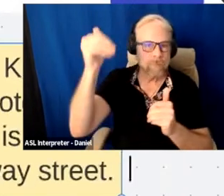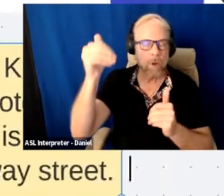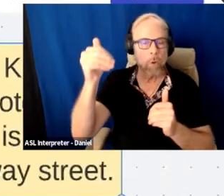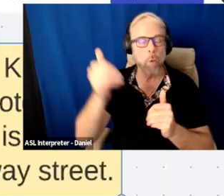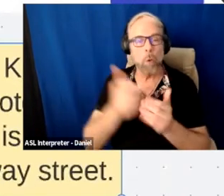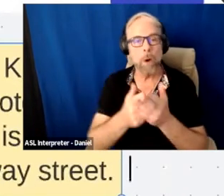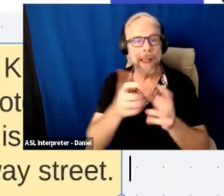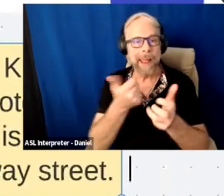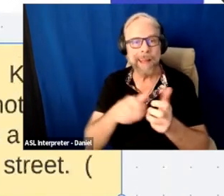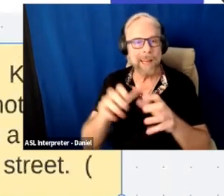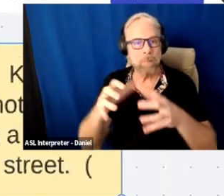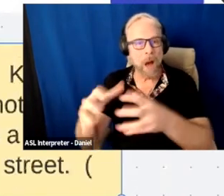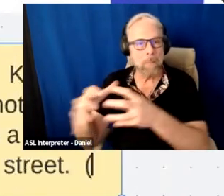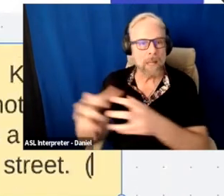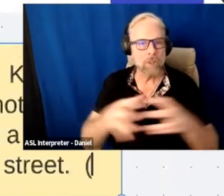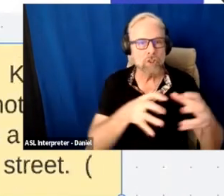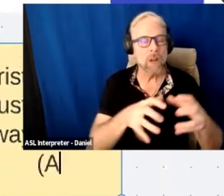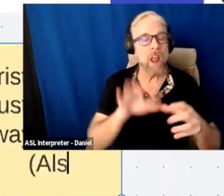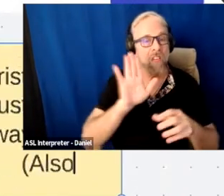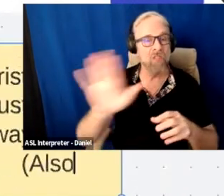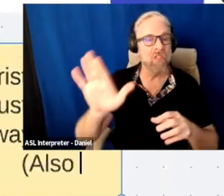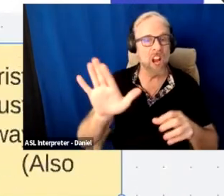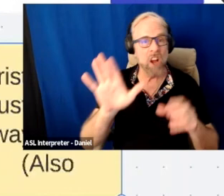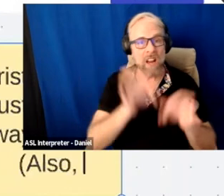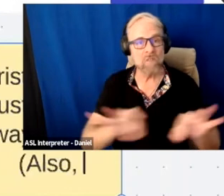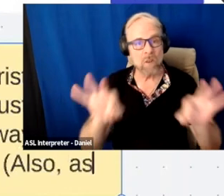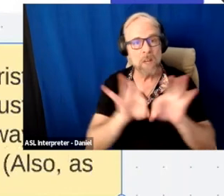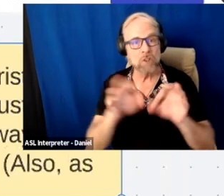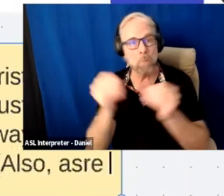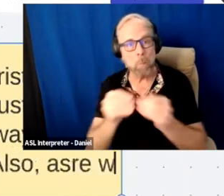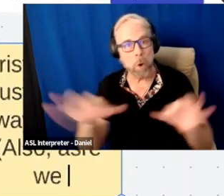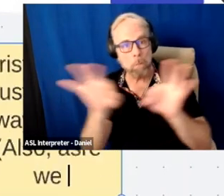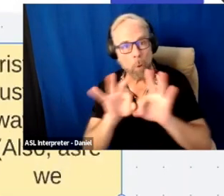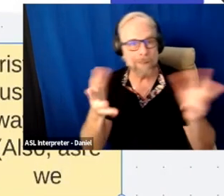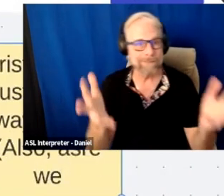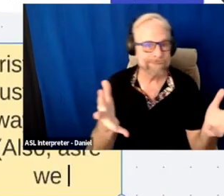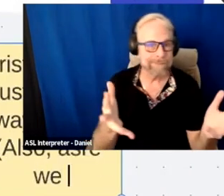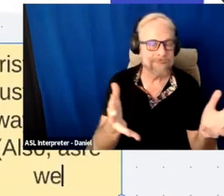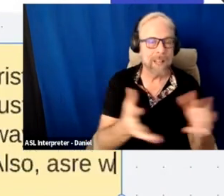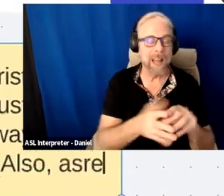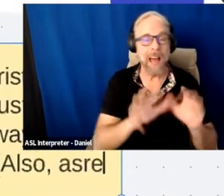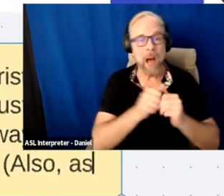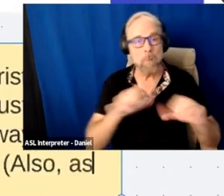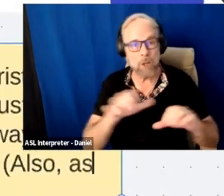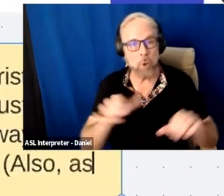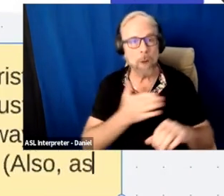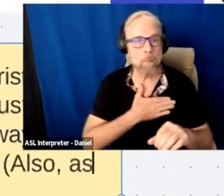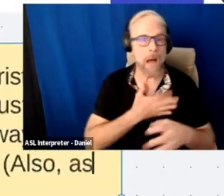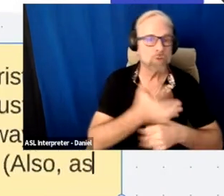population's information? And how's our trust in how am I doing on my trust in